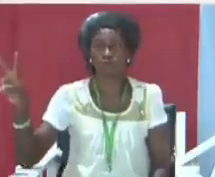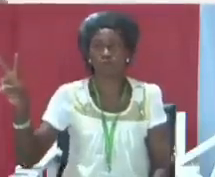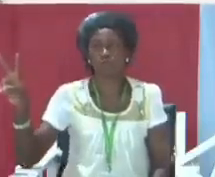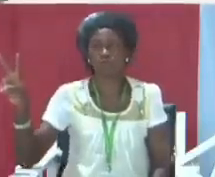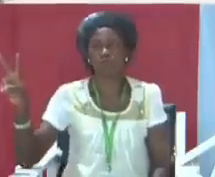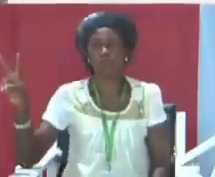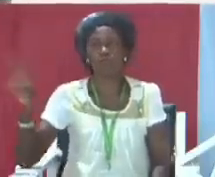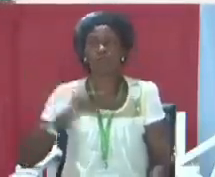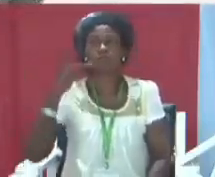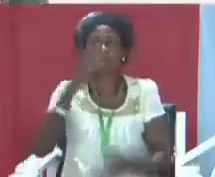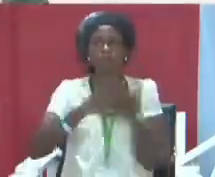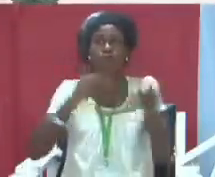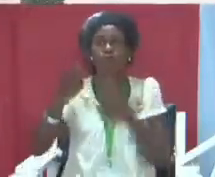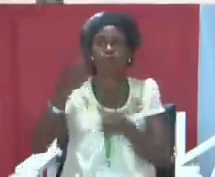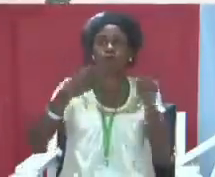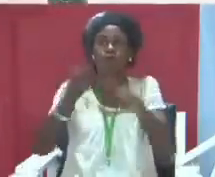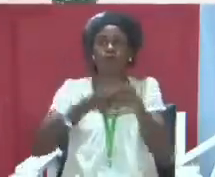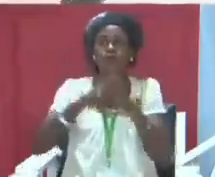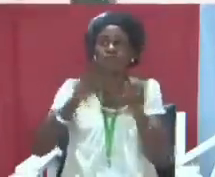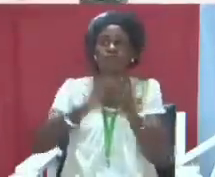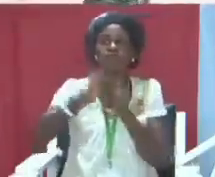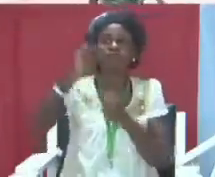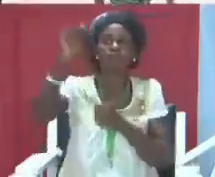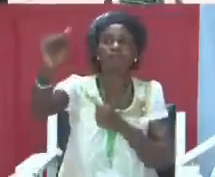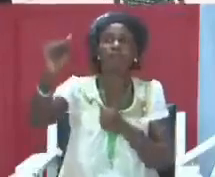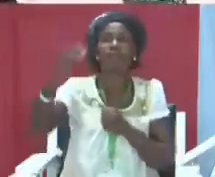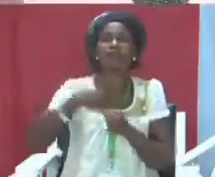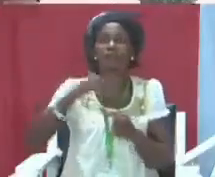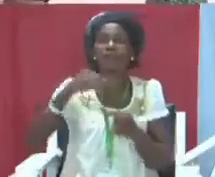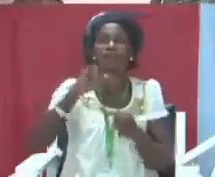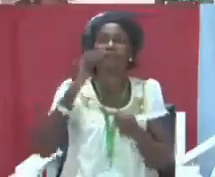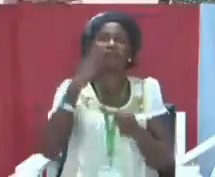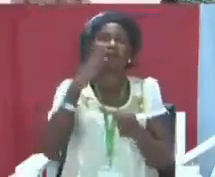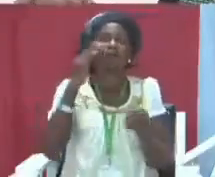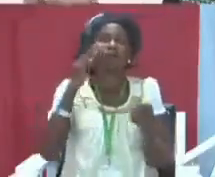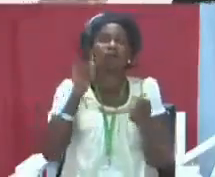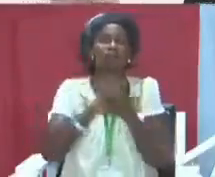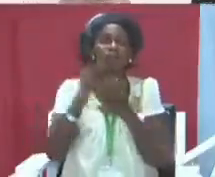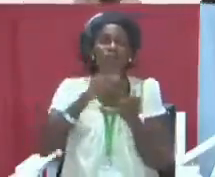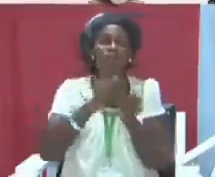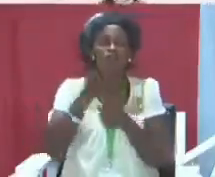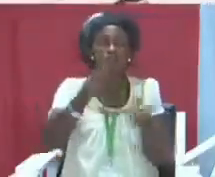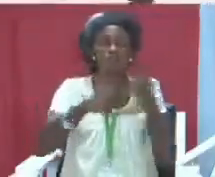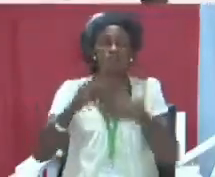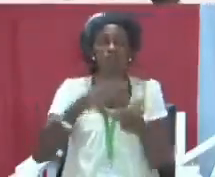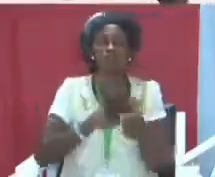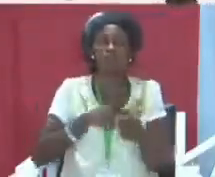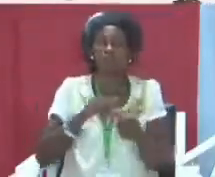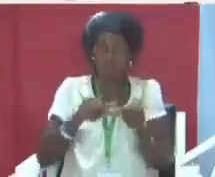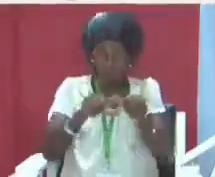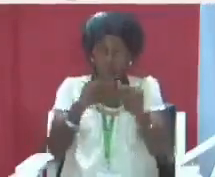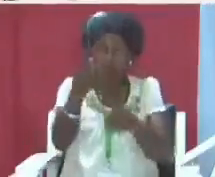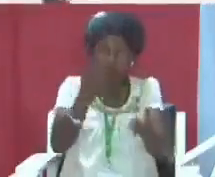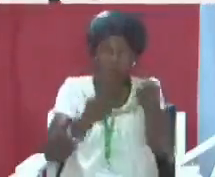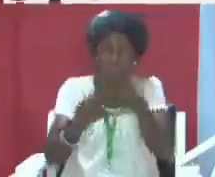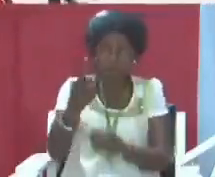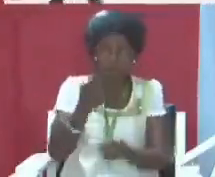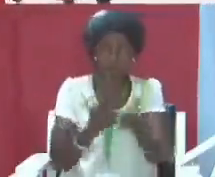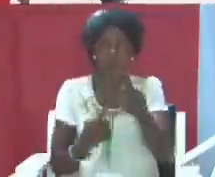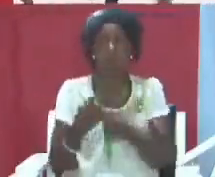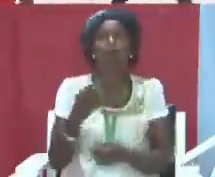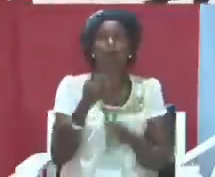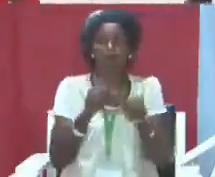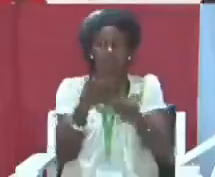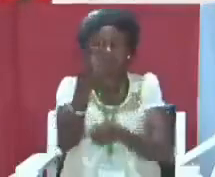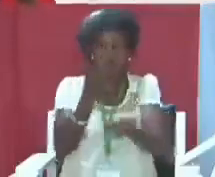I see some people coming from very far. I'm aware that you are coming. Please keep coming.